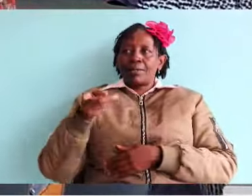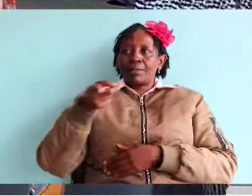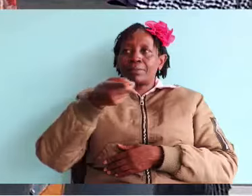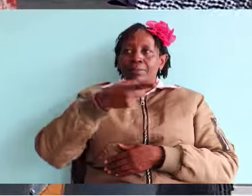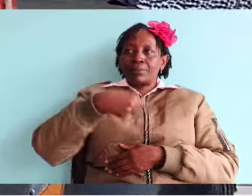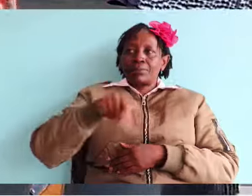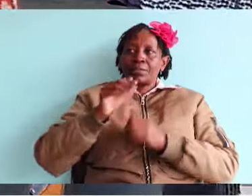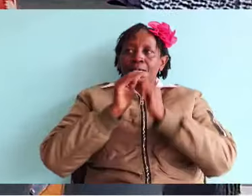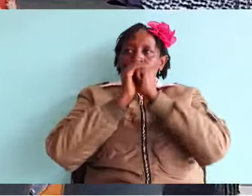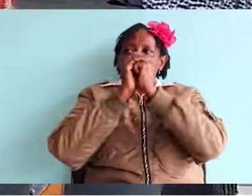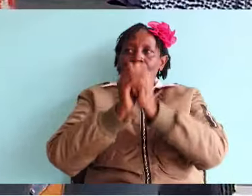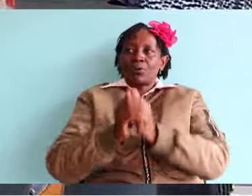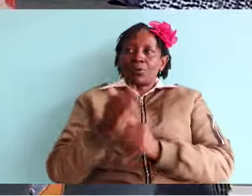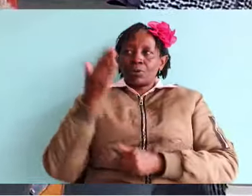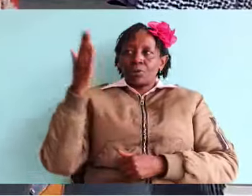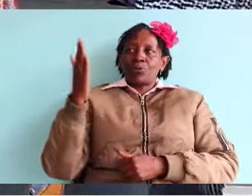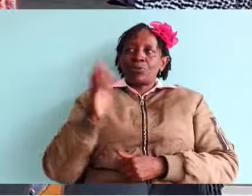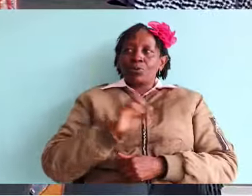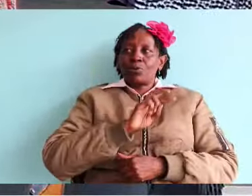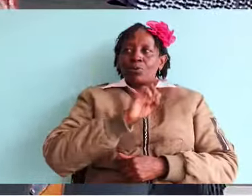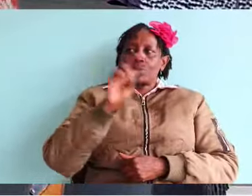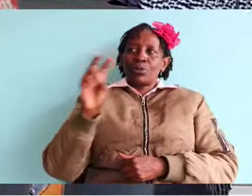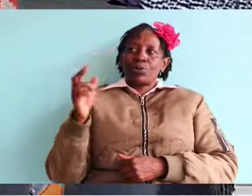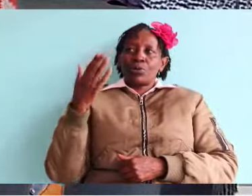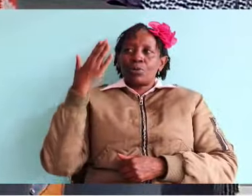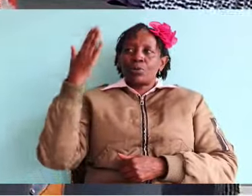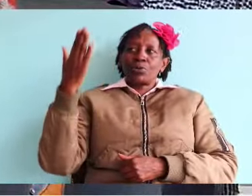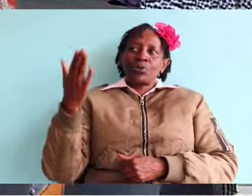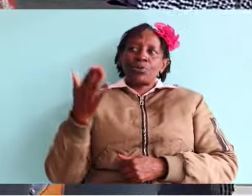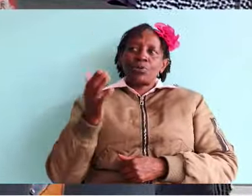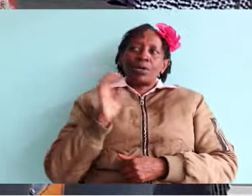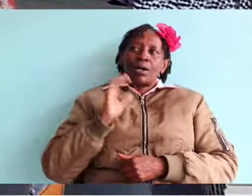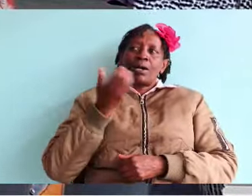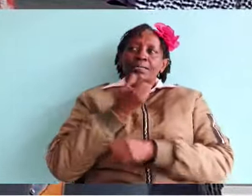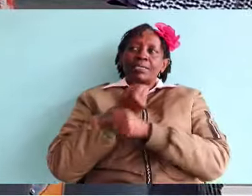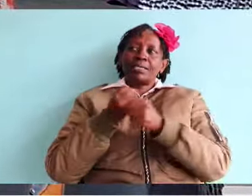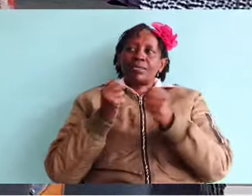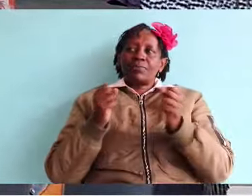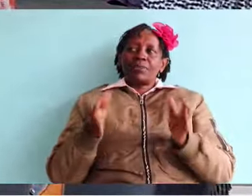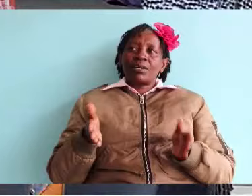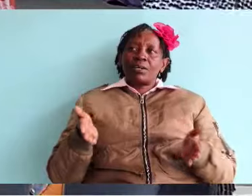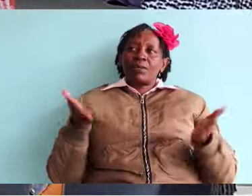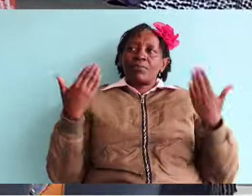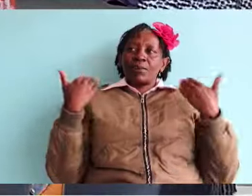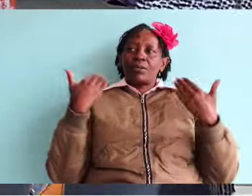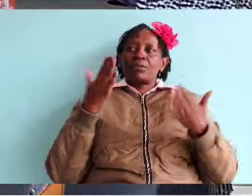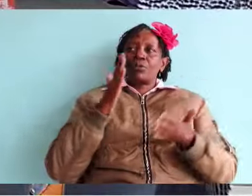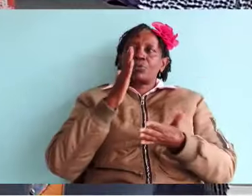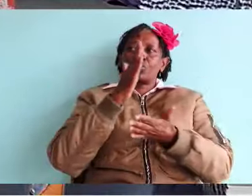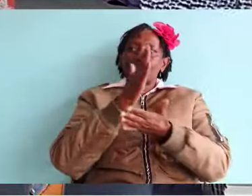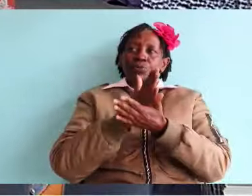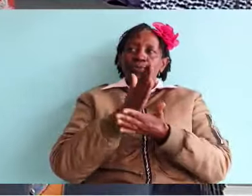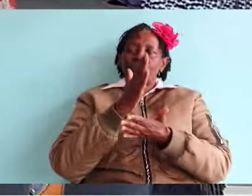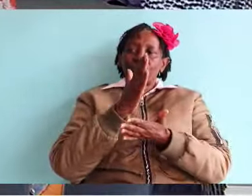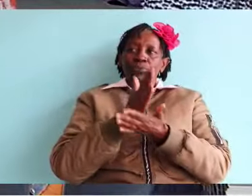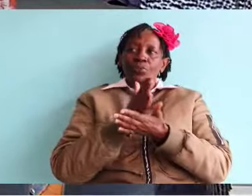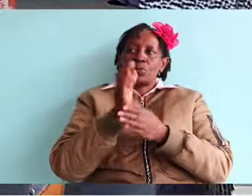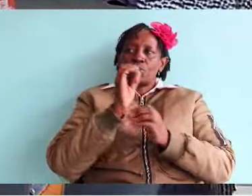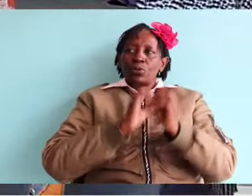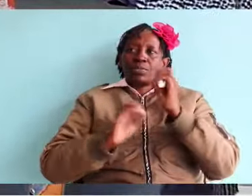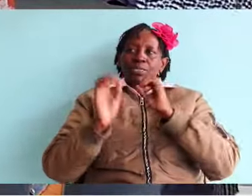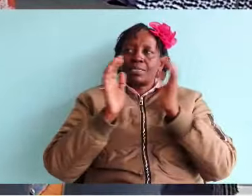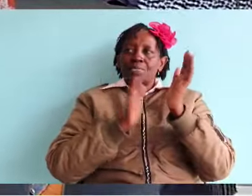prize. We adore You, behold You, our Savior ever true.